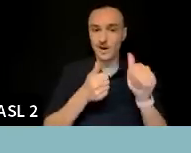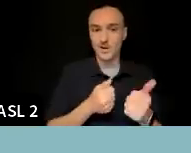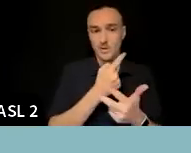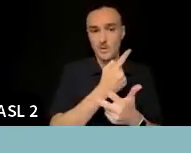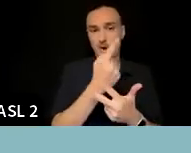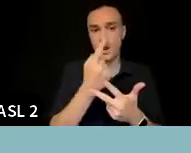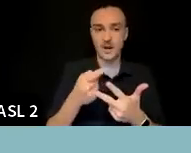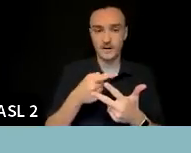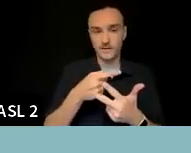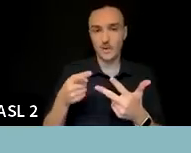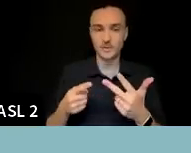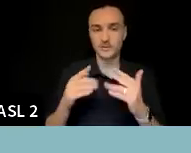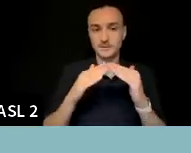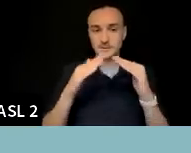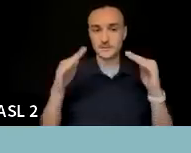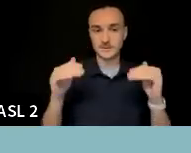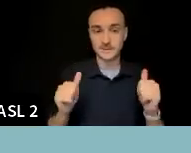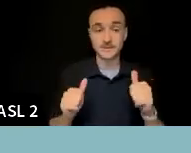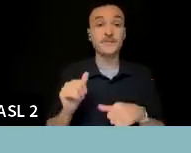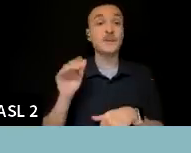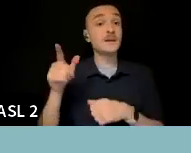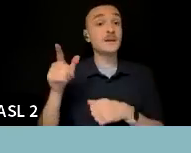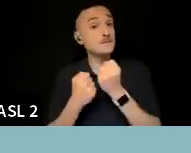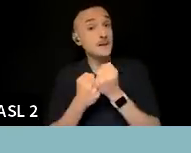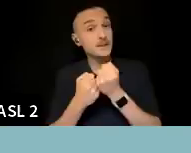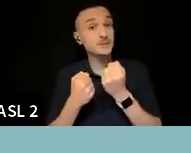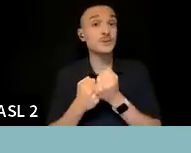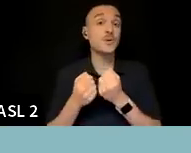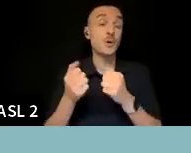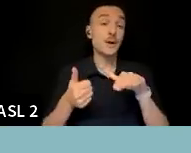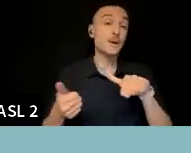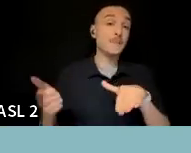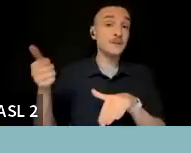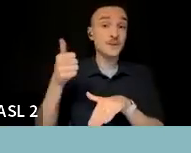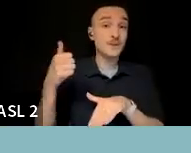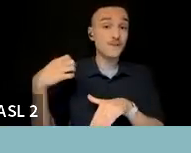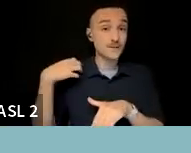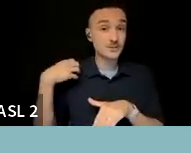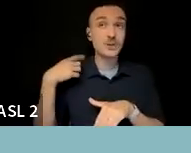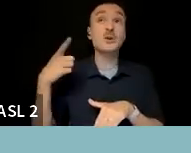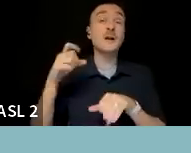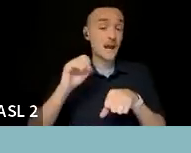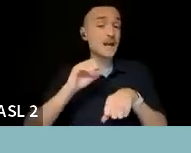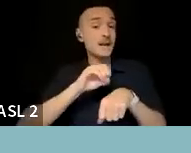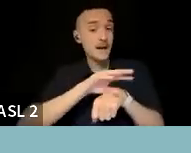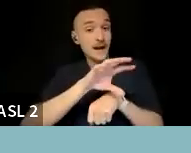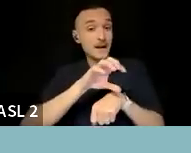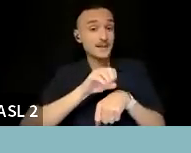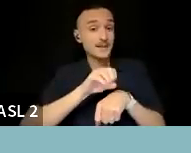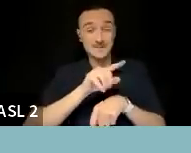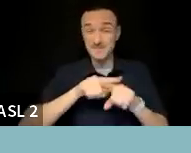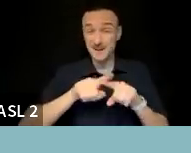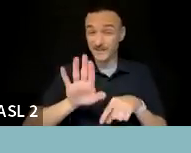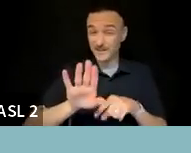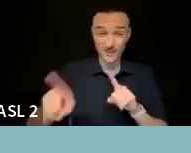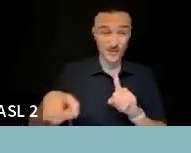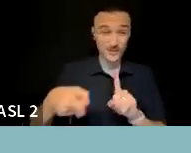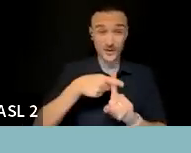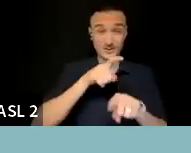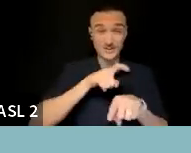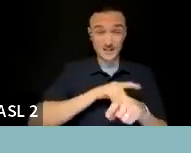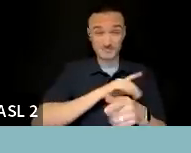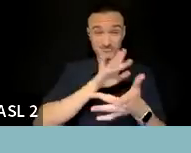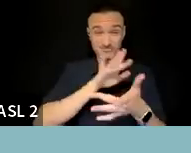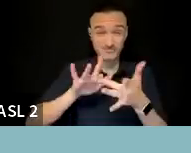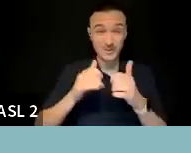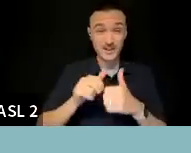or administrative officials can provide some guidance. But if your organization is brand new to working with NIH, I recommend giving our